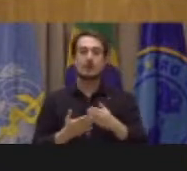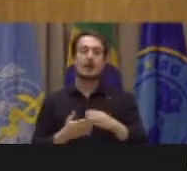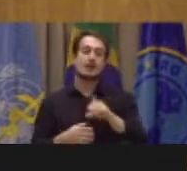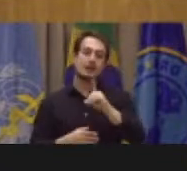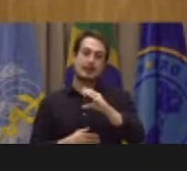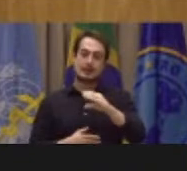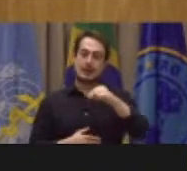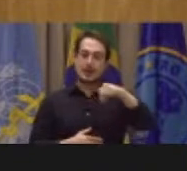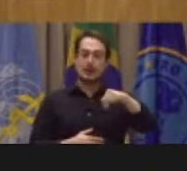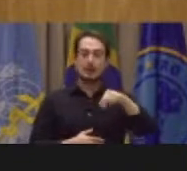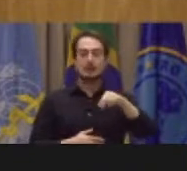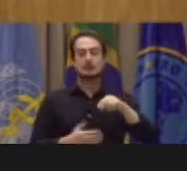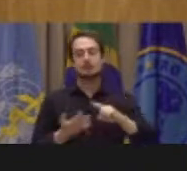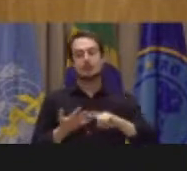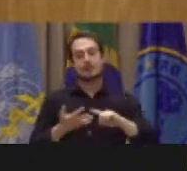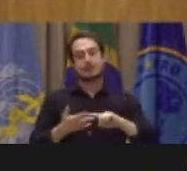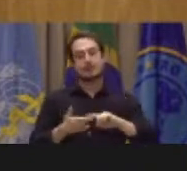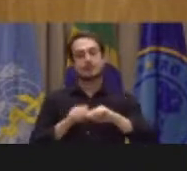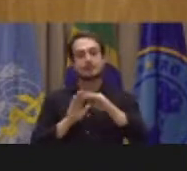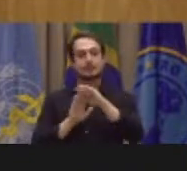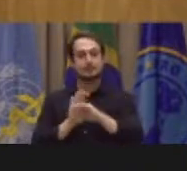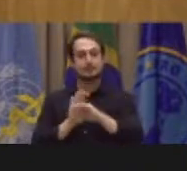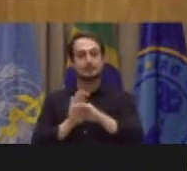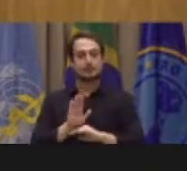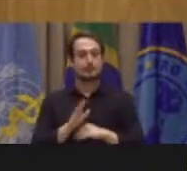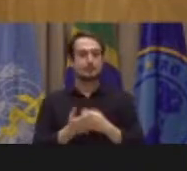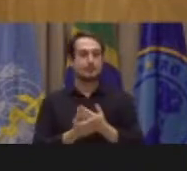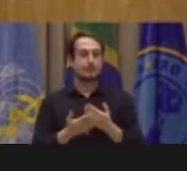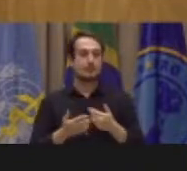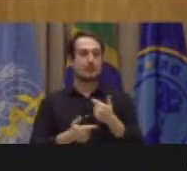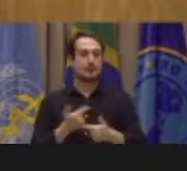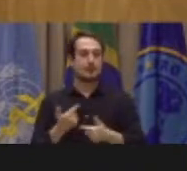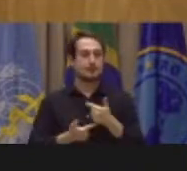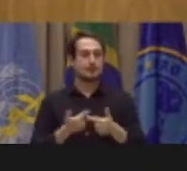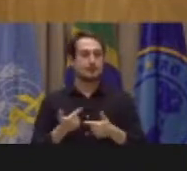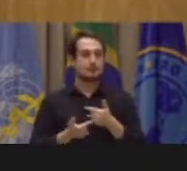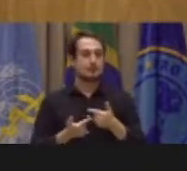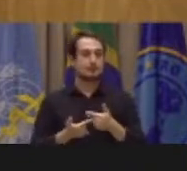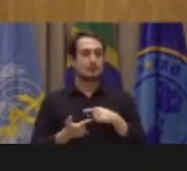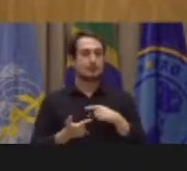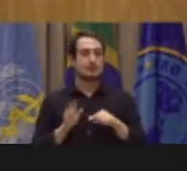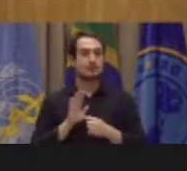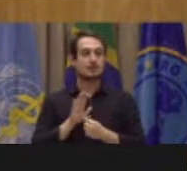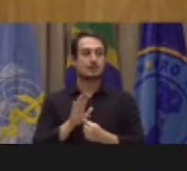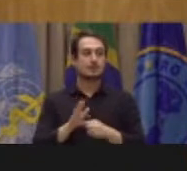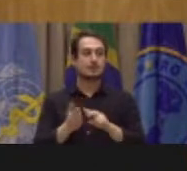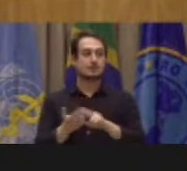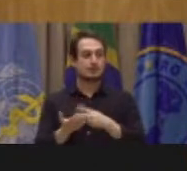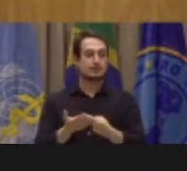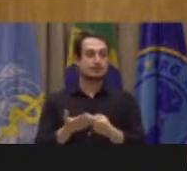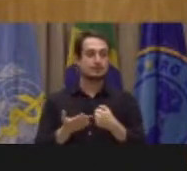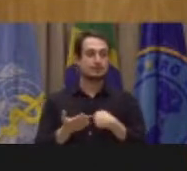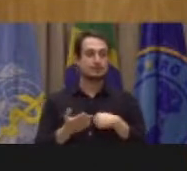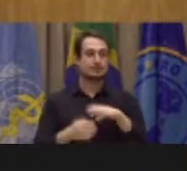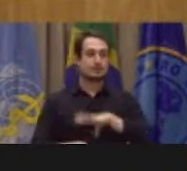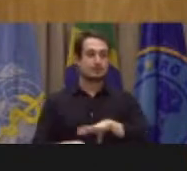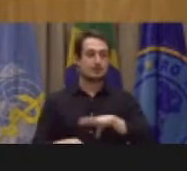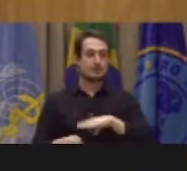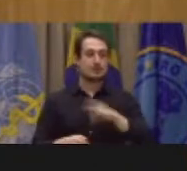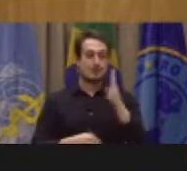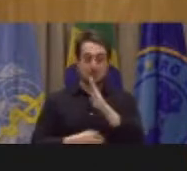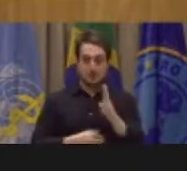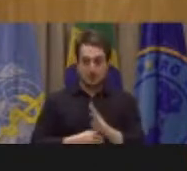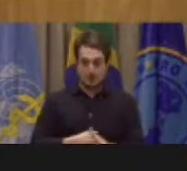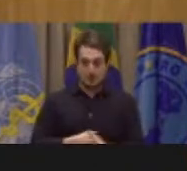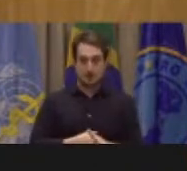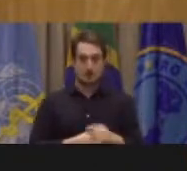the national directives. And these professional activities be translated to